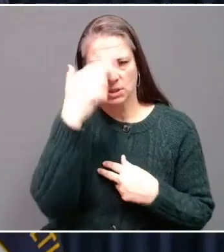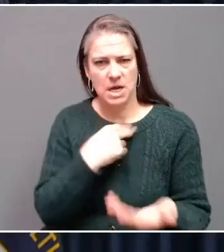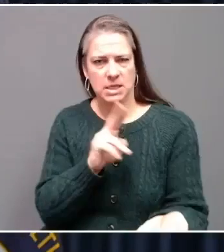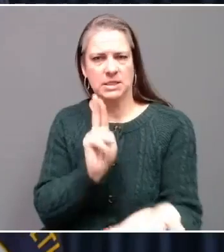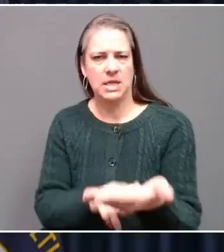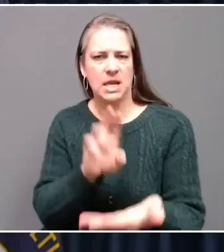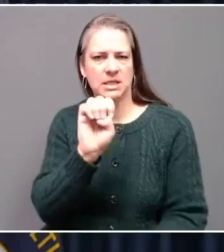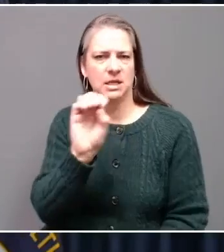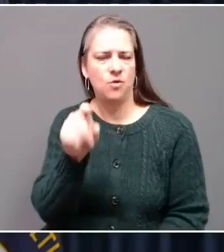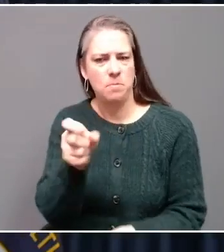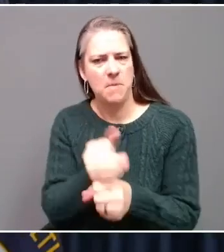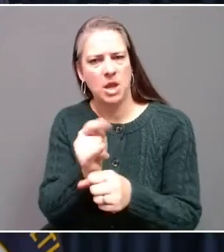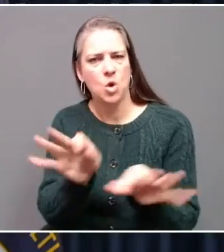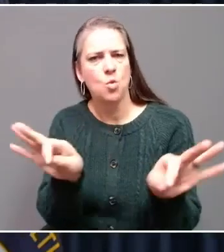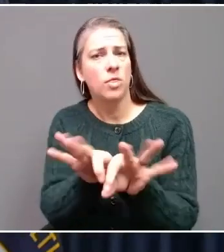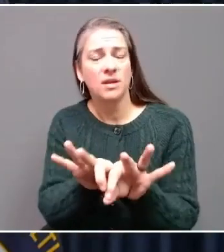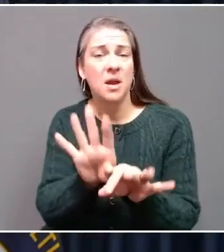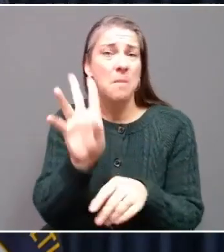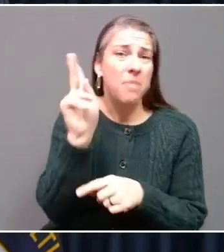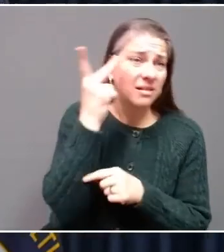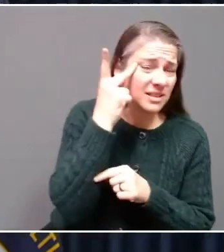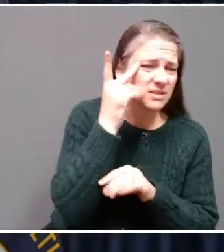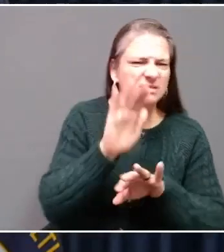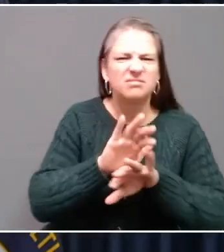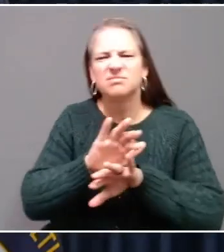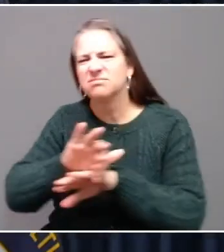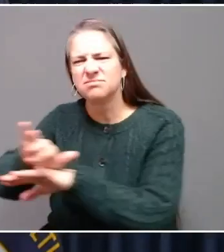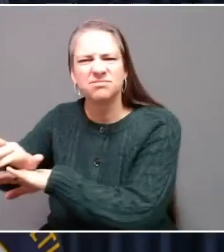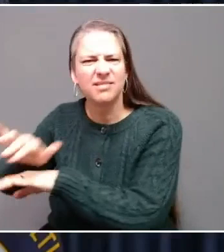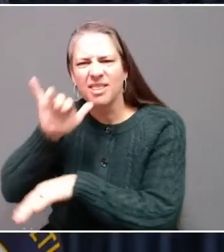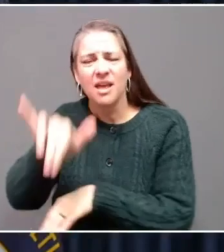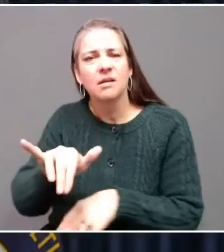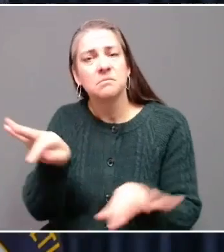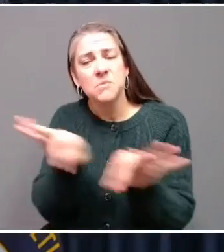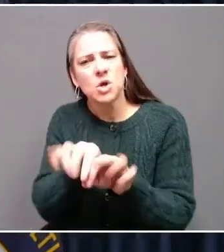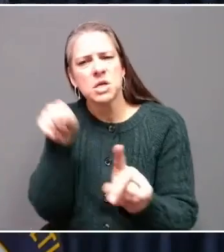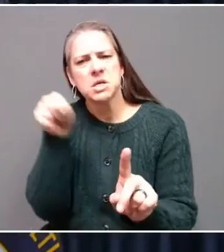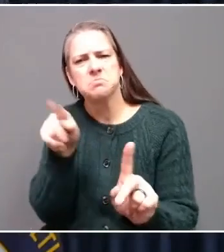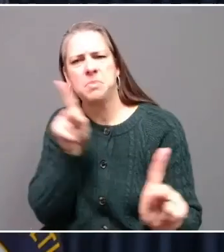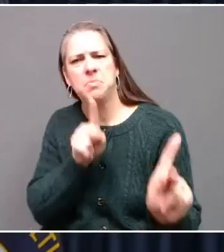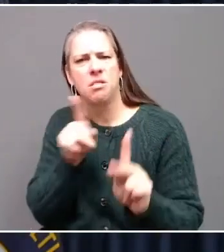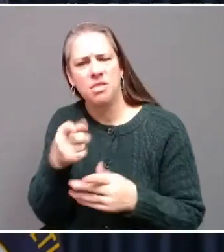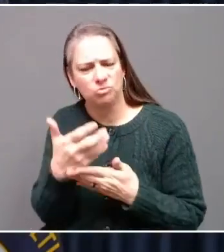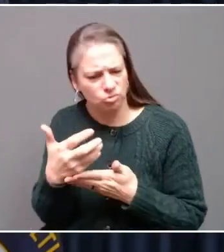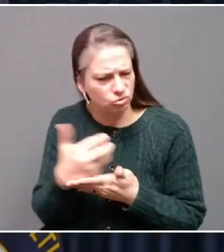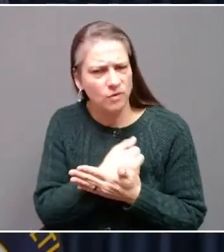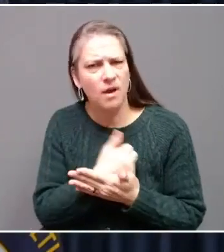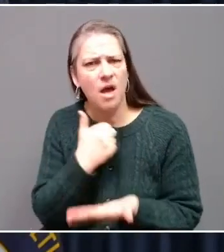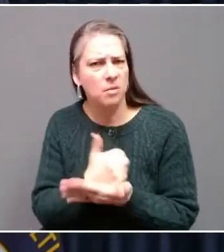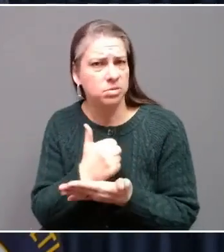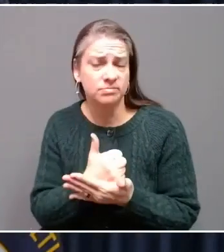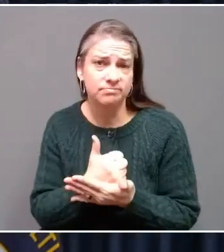worth it. Not about politics, not about any of the rest, but about our people who deserve the help they need. Now, the executive order